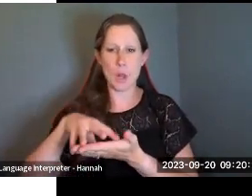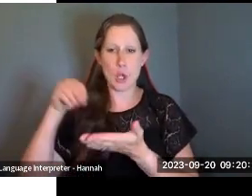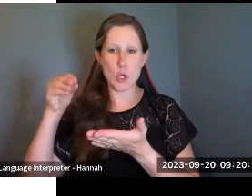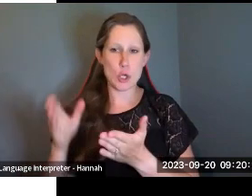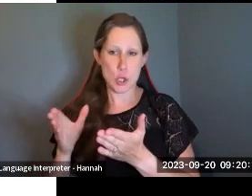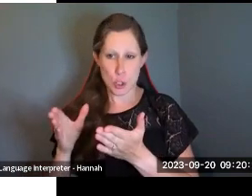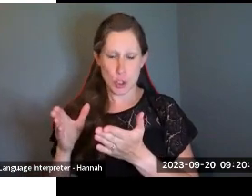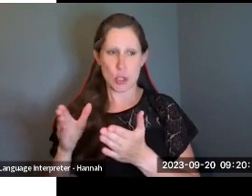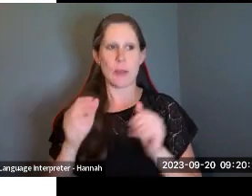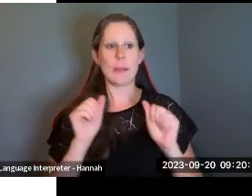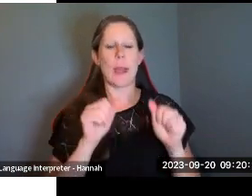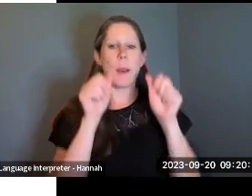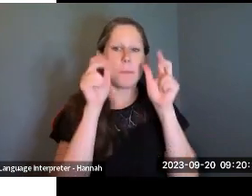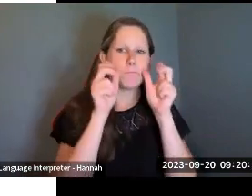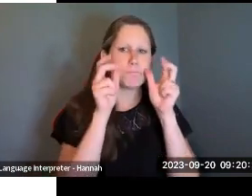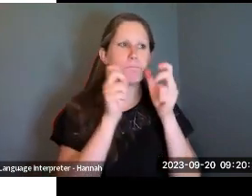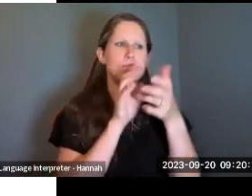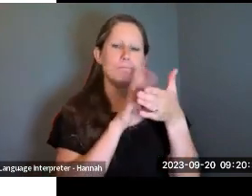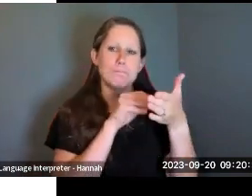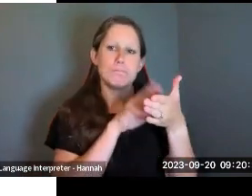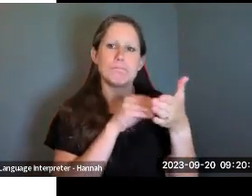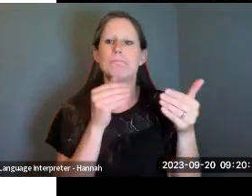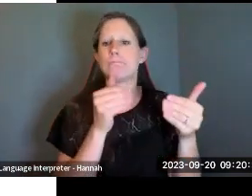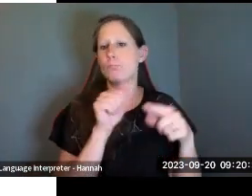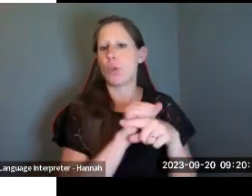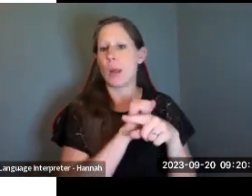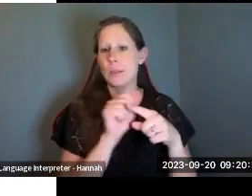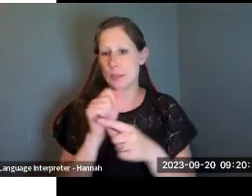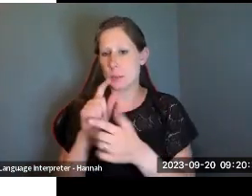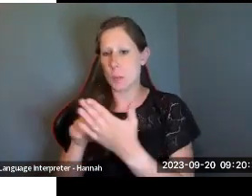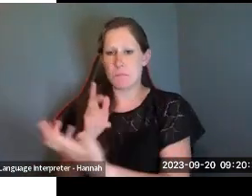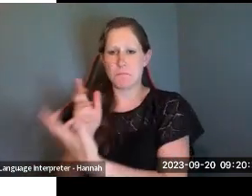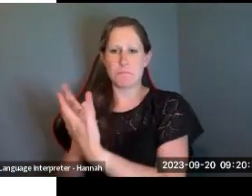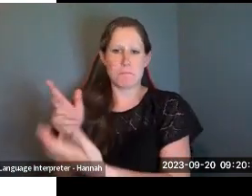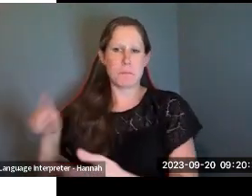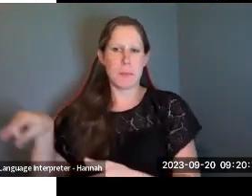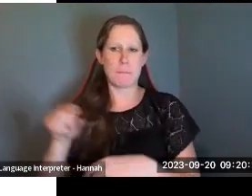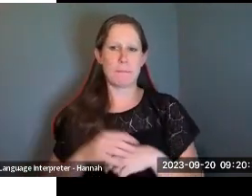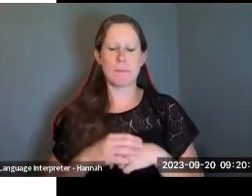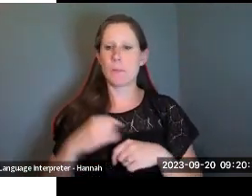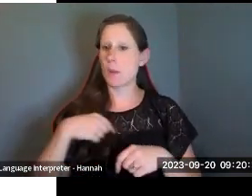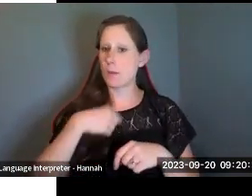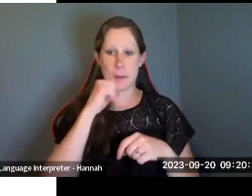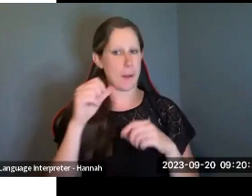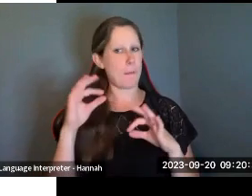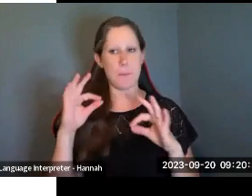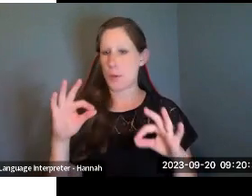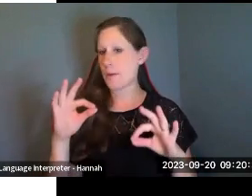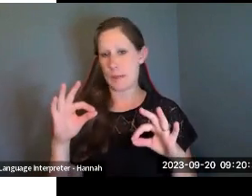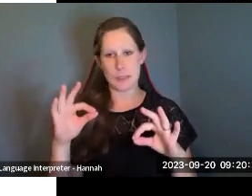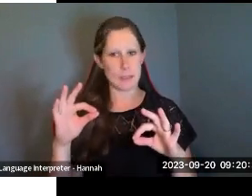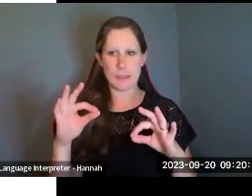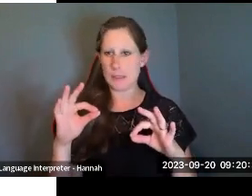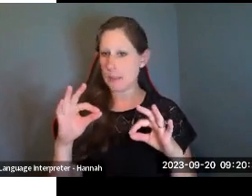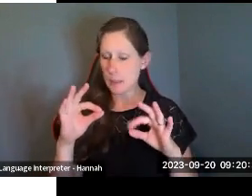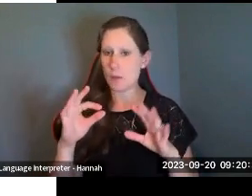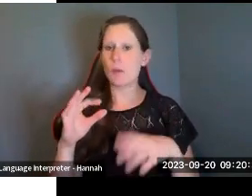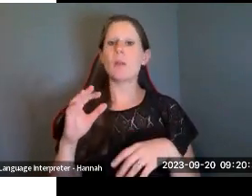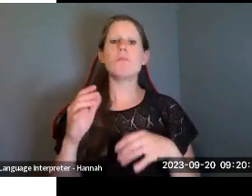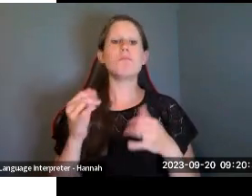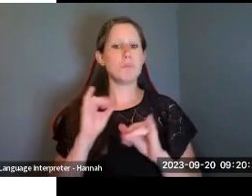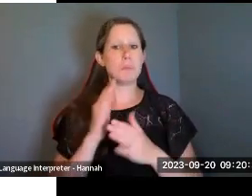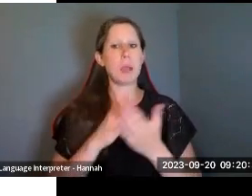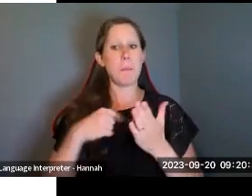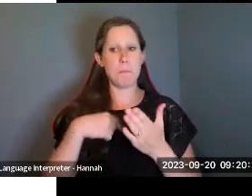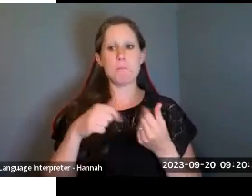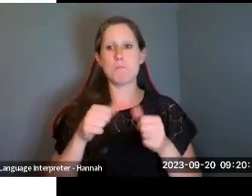to absorb and practice these skills. We're not perfect, but there are some things that we've done and